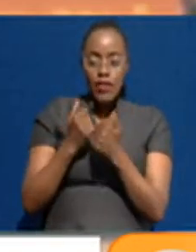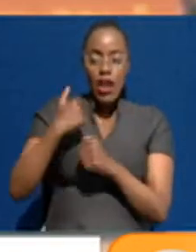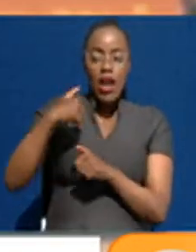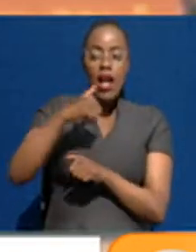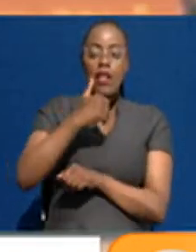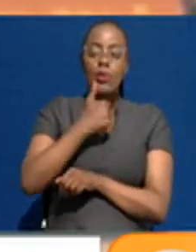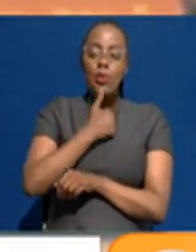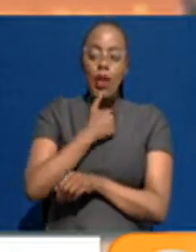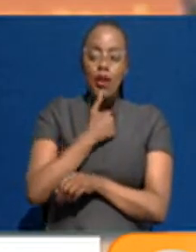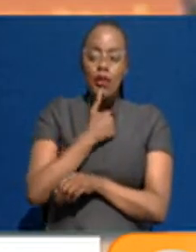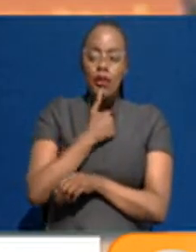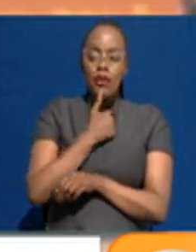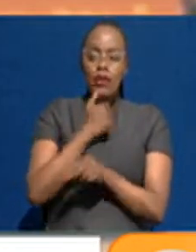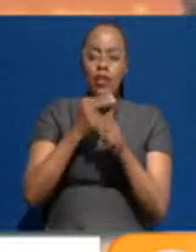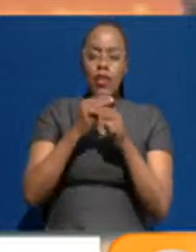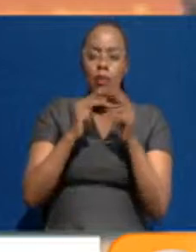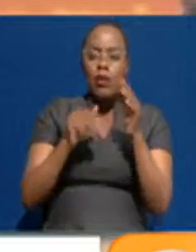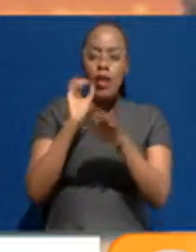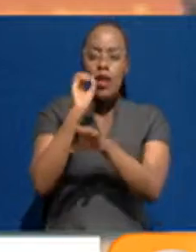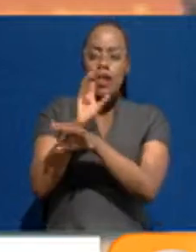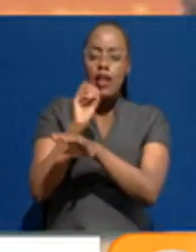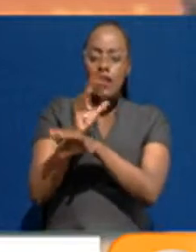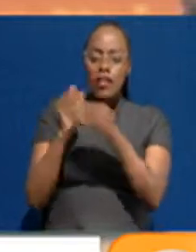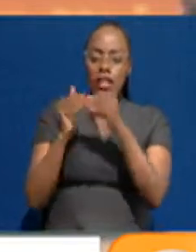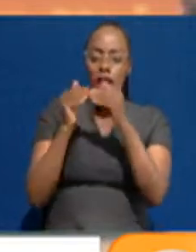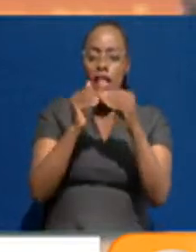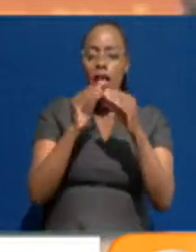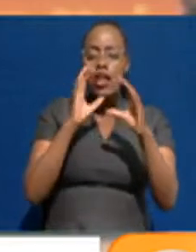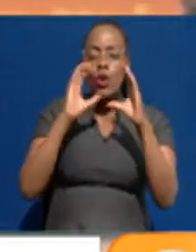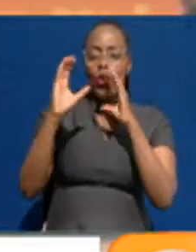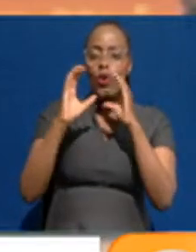have what we call advisor-led conversations.